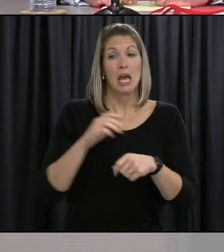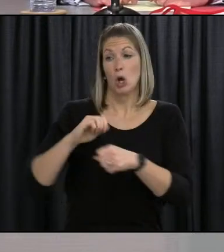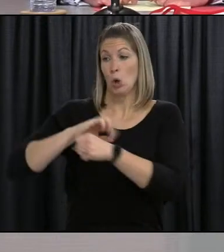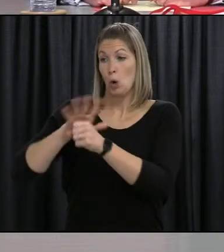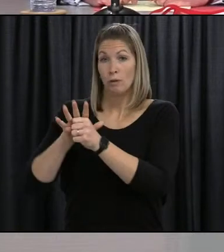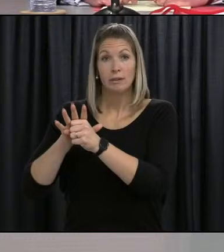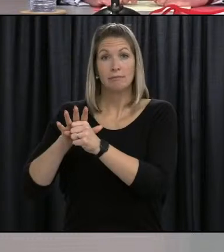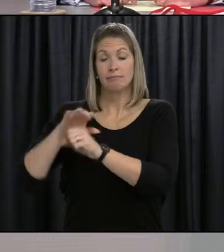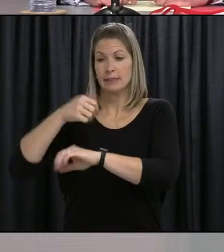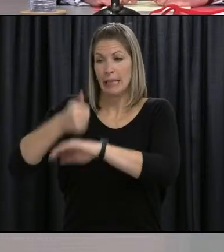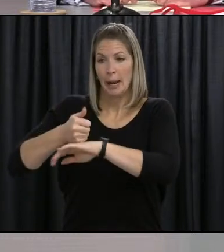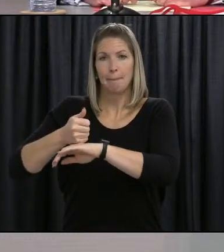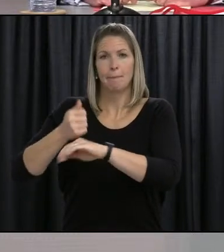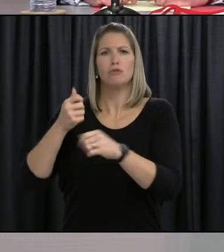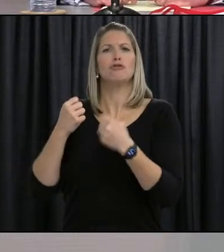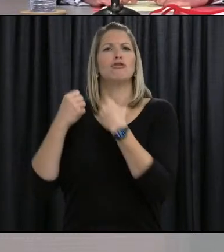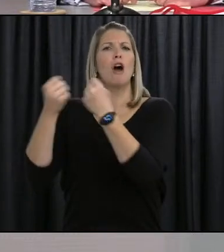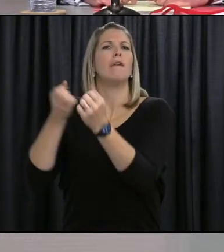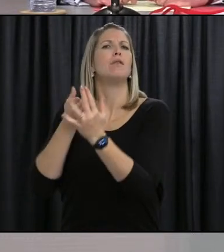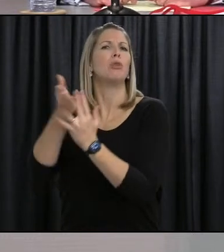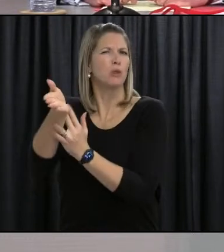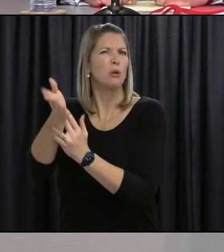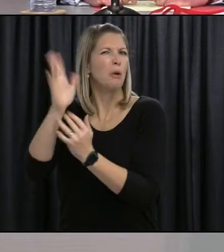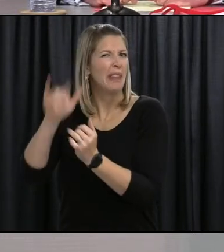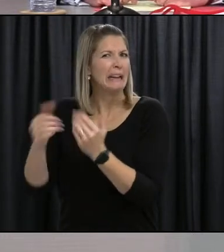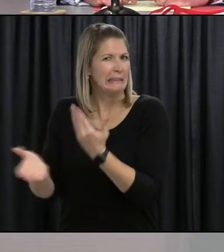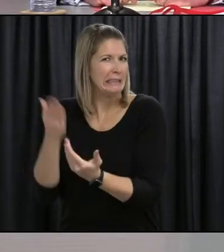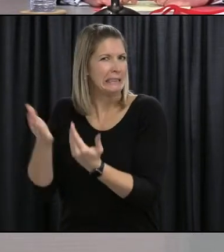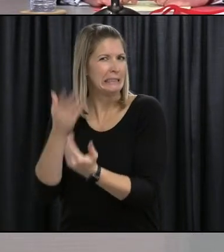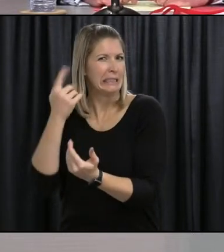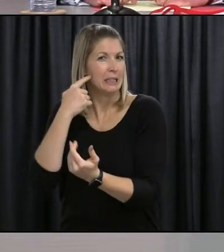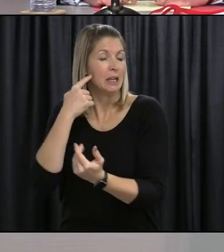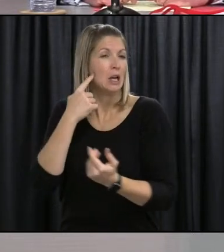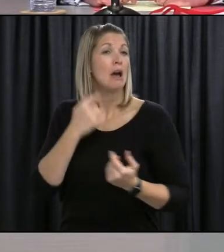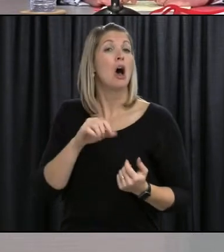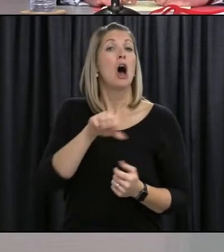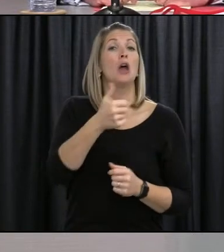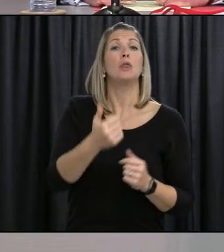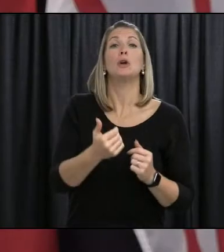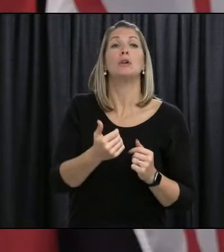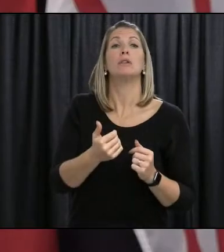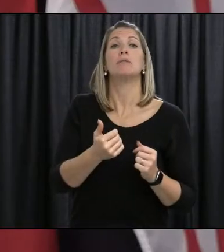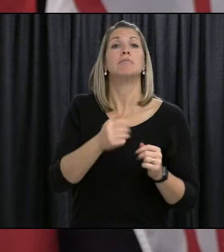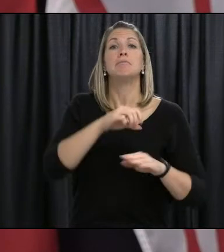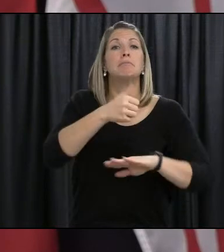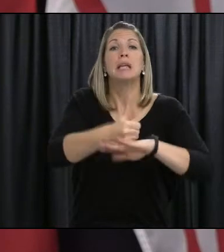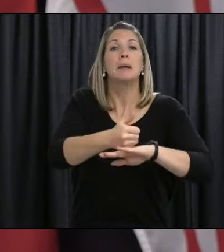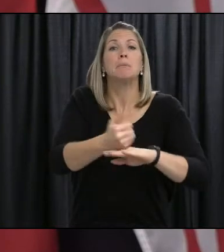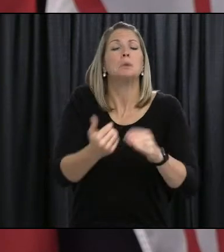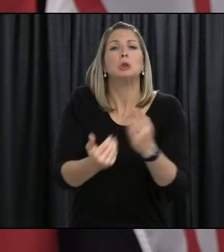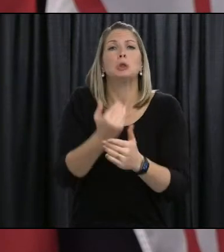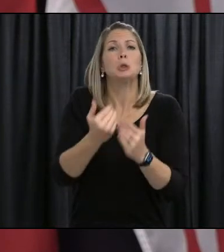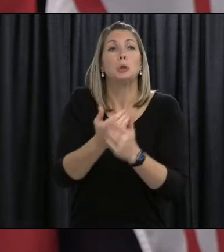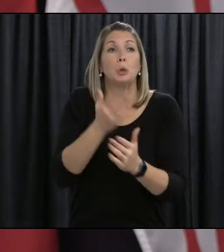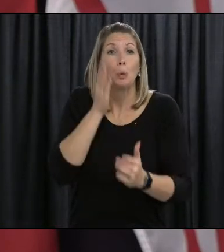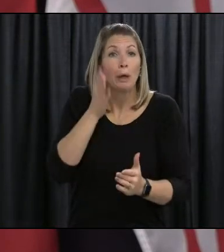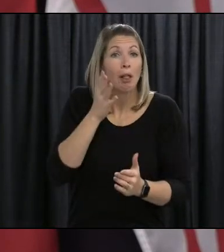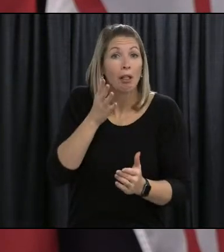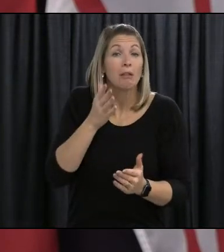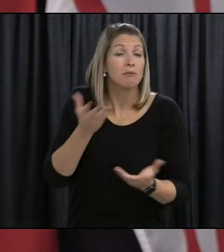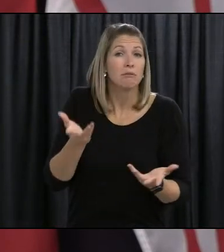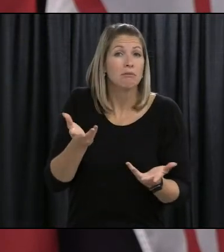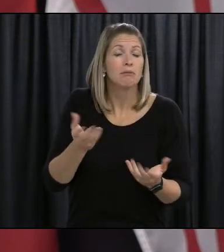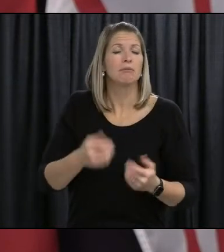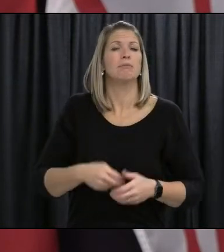measures that you're planning to facilitate the uptake? Well, from our point of view, one of